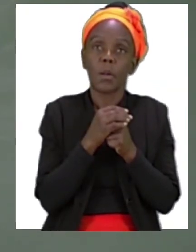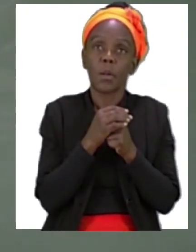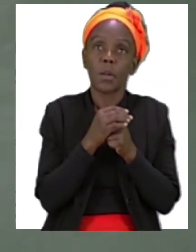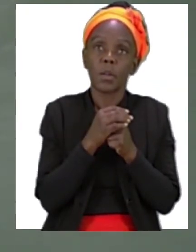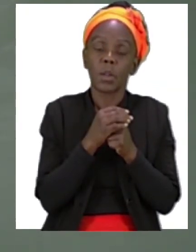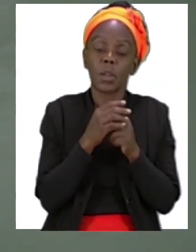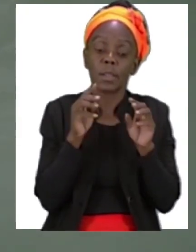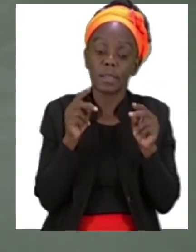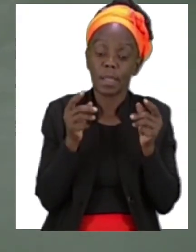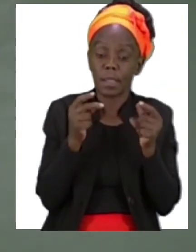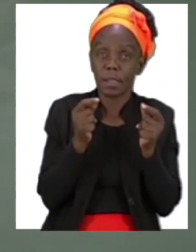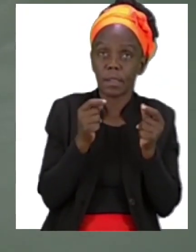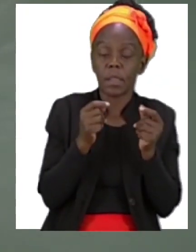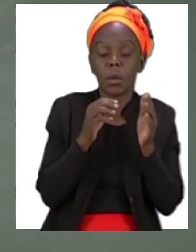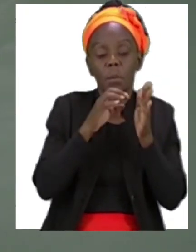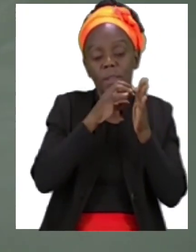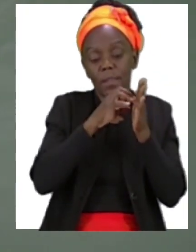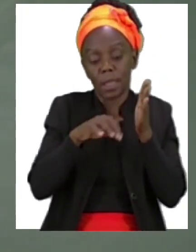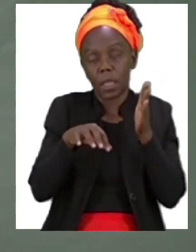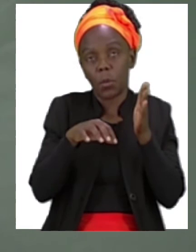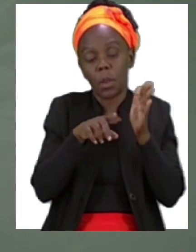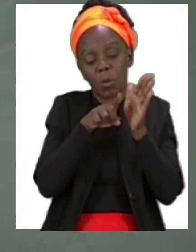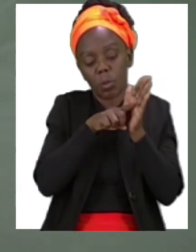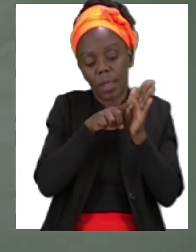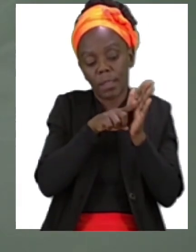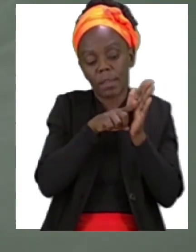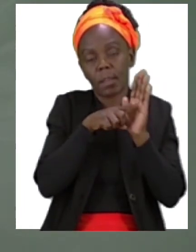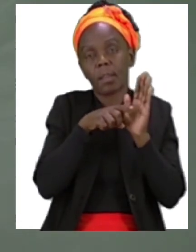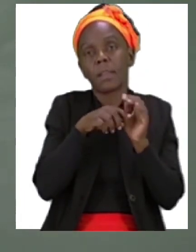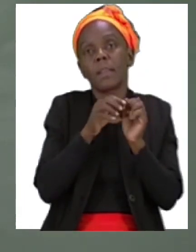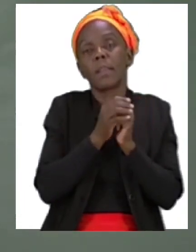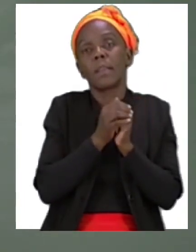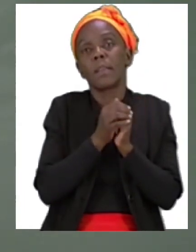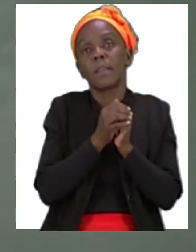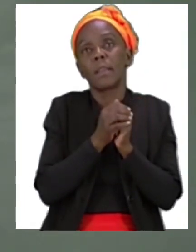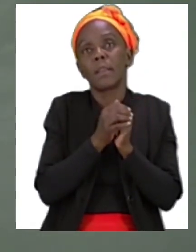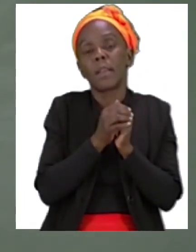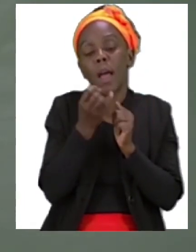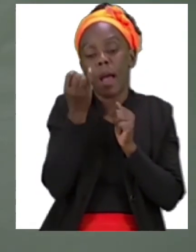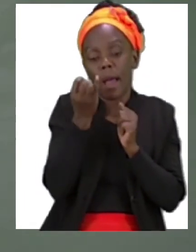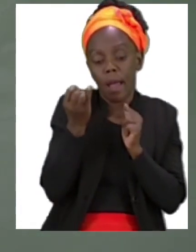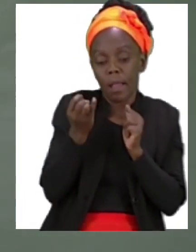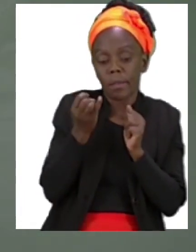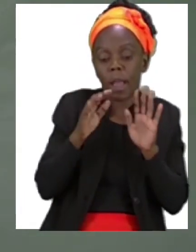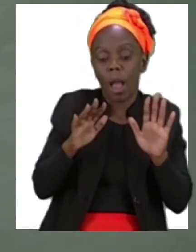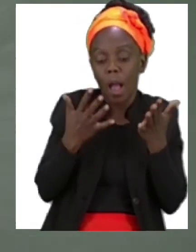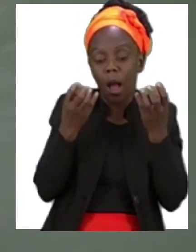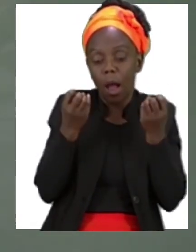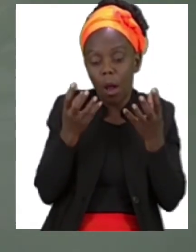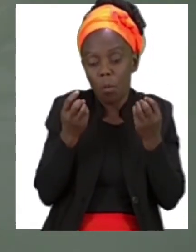dance and we are subtracting from art. So we go to art and we